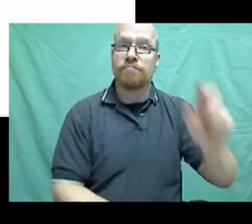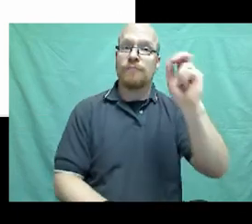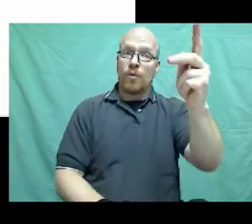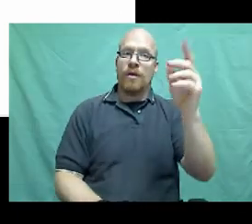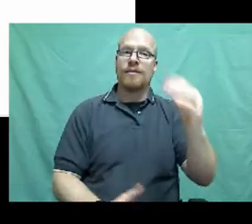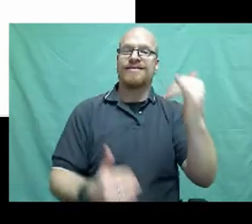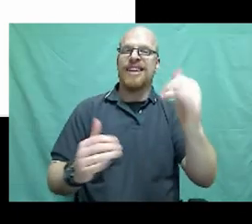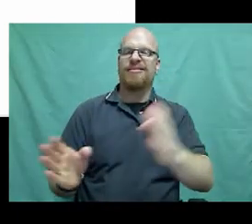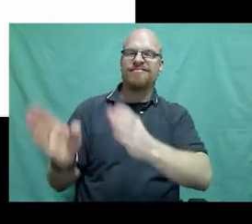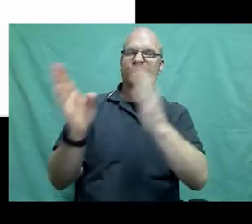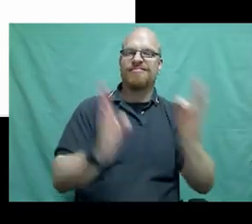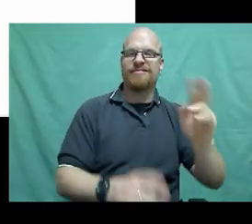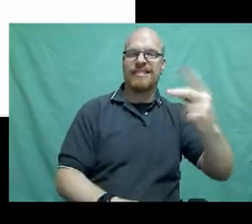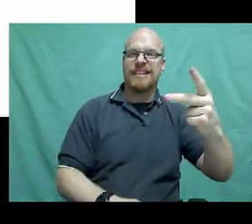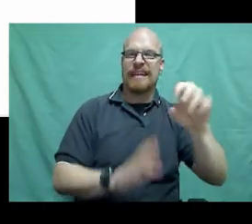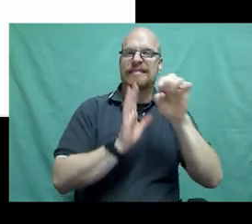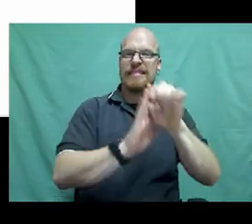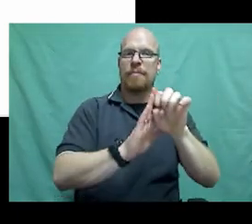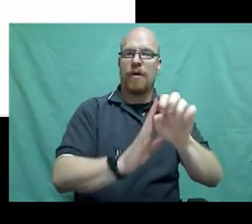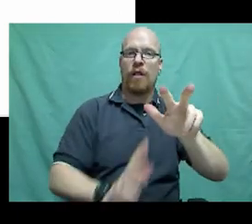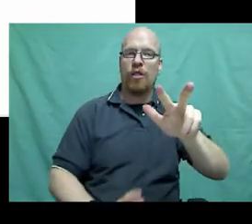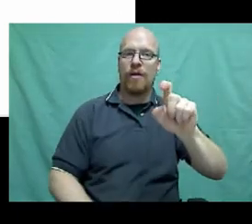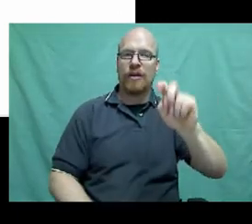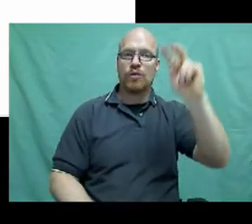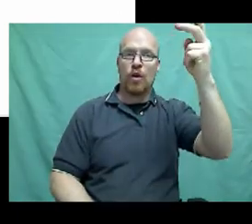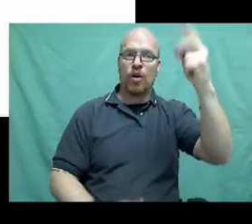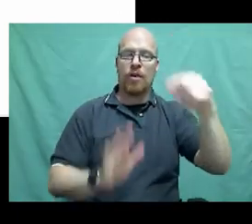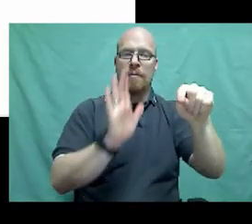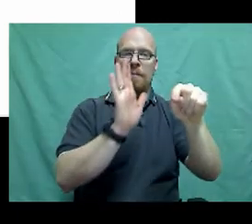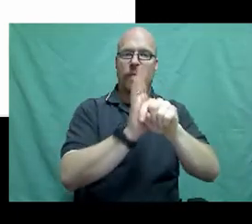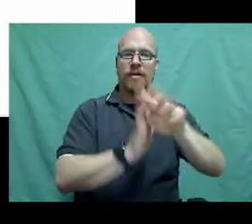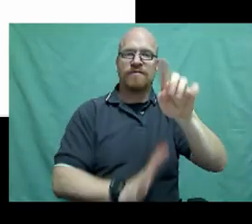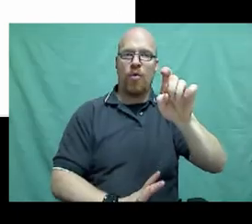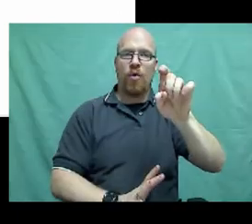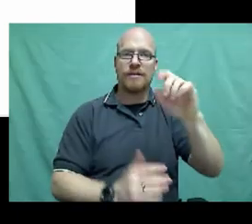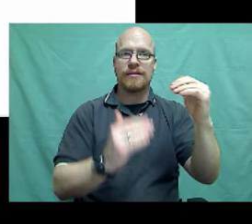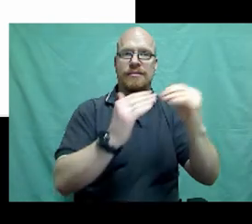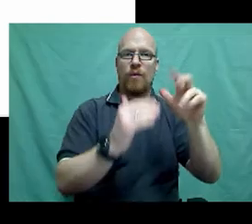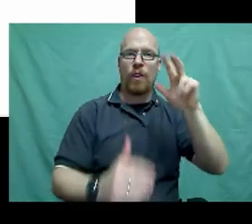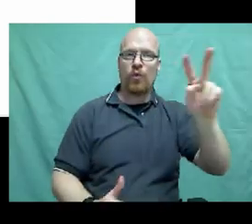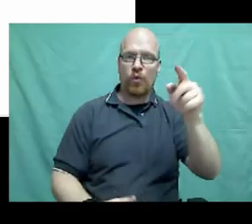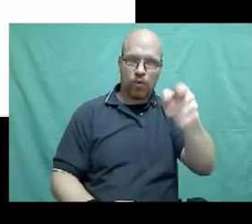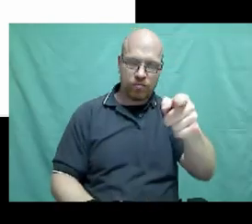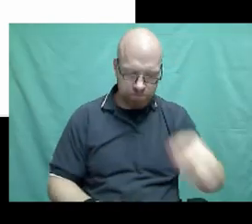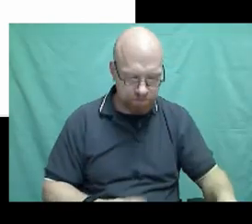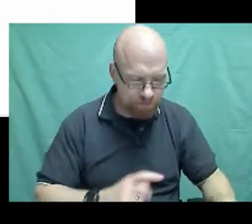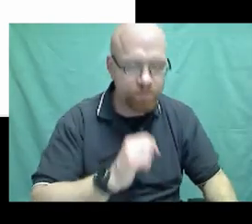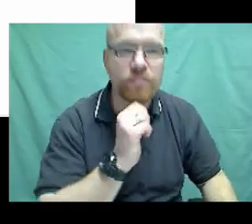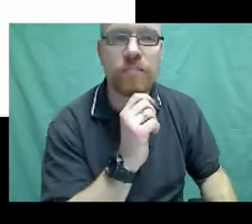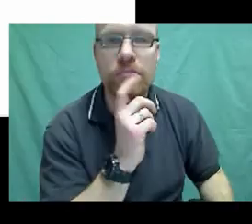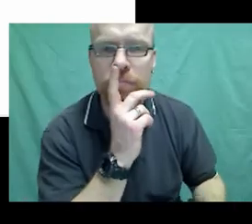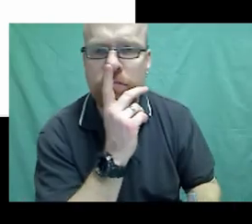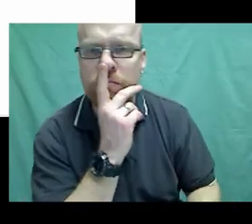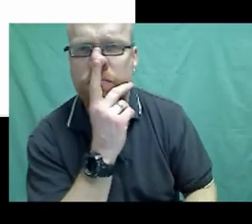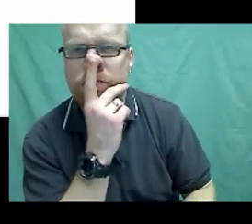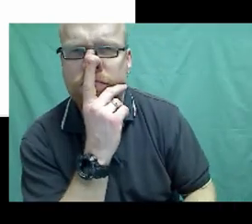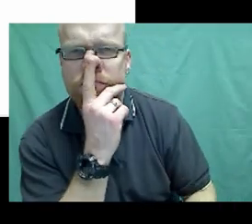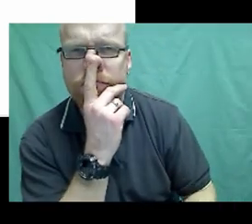Okay, move on to the second example now. 3x squared minus 4x equals 32.